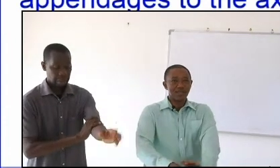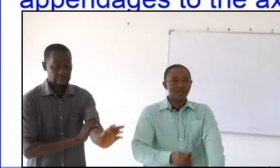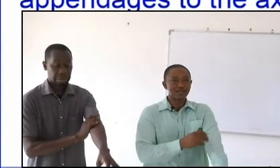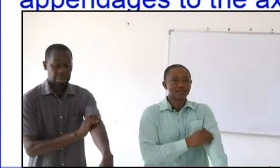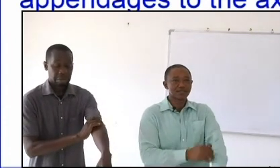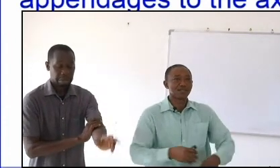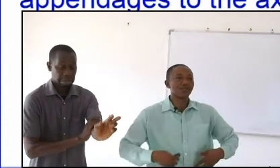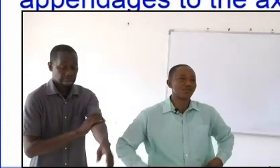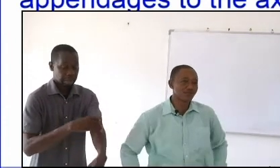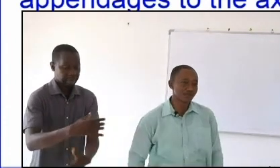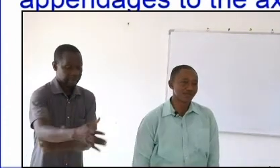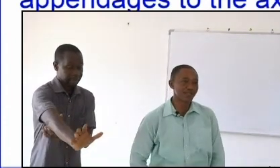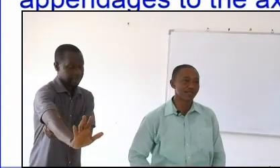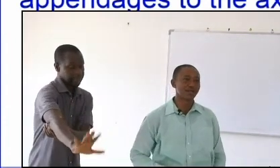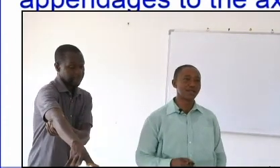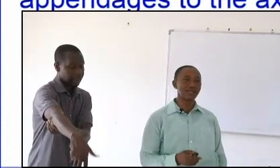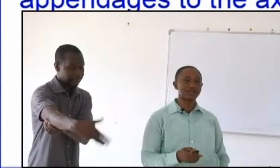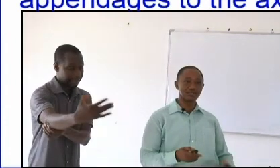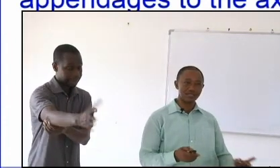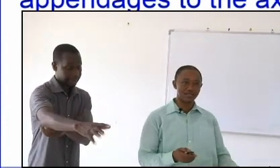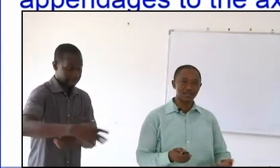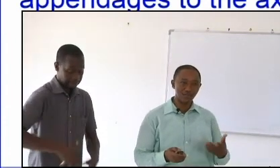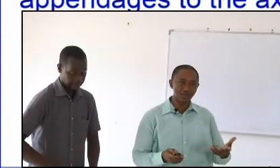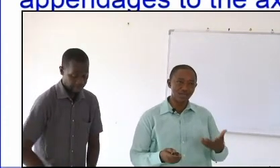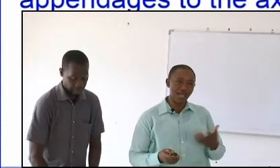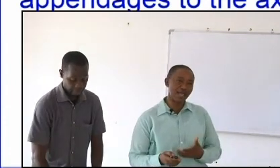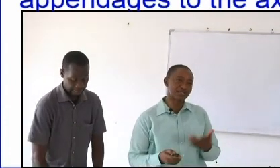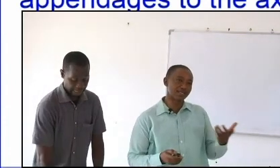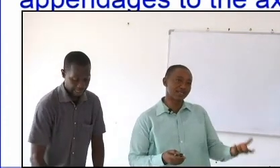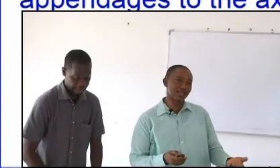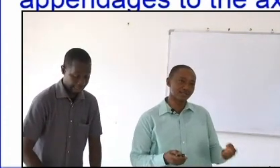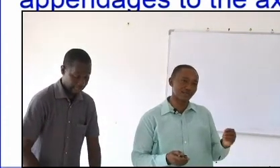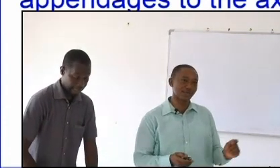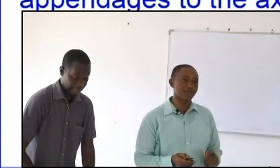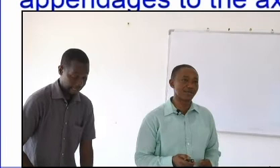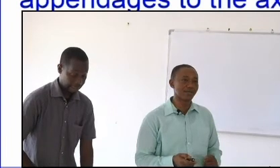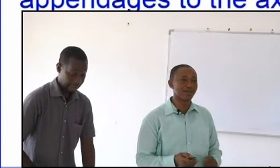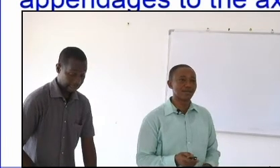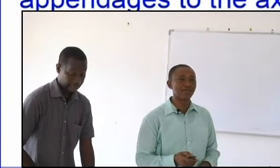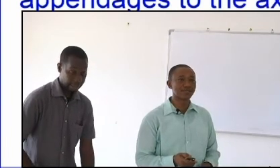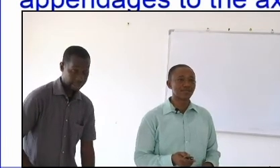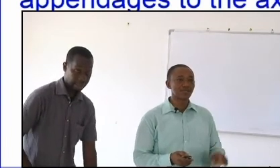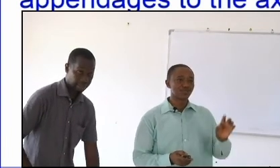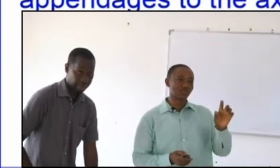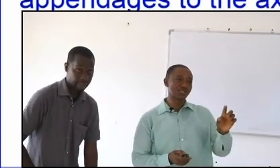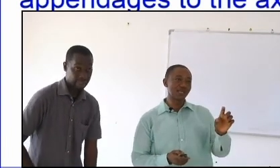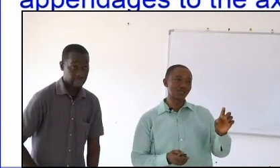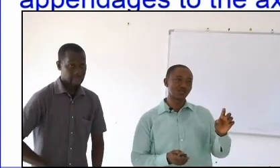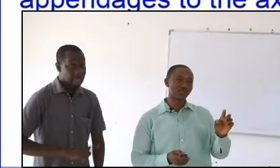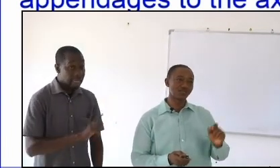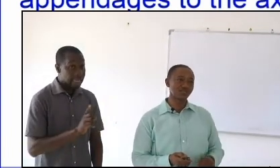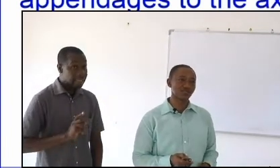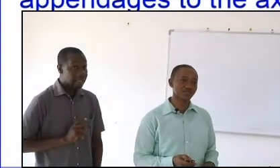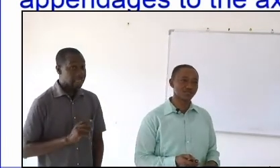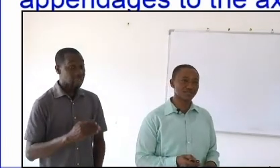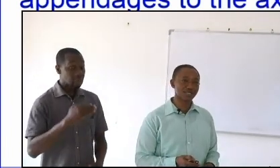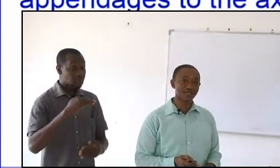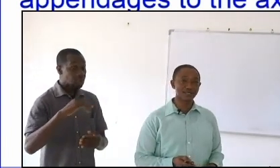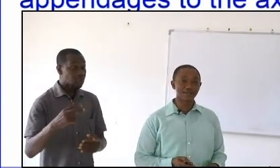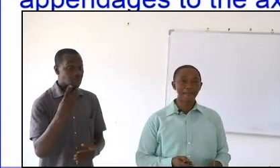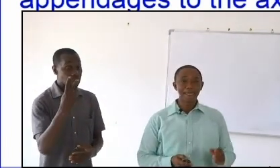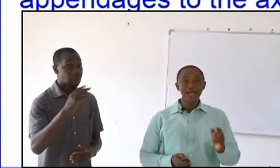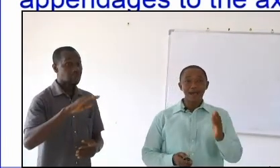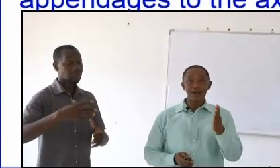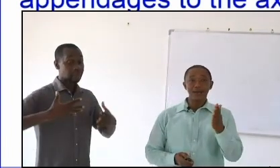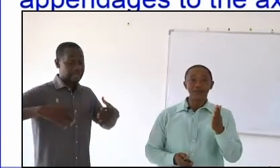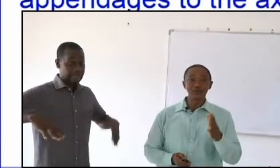of the hands and the bones of the legs. The hands and the legs, we call them limbs. So these are the two divisions of the